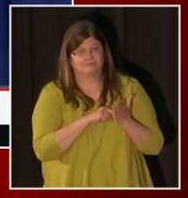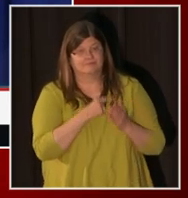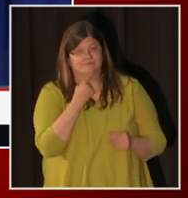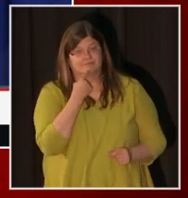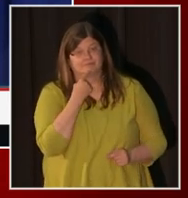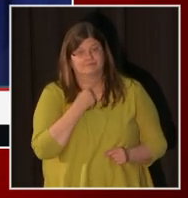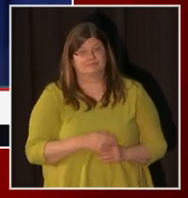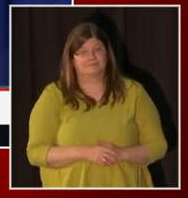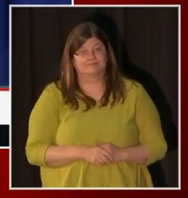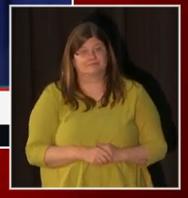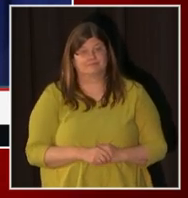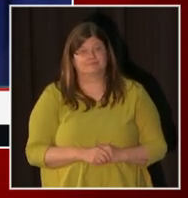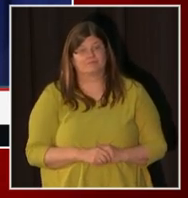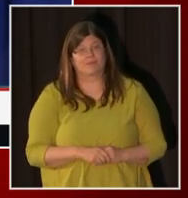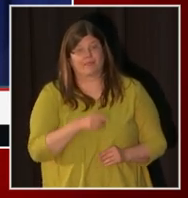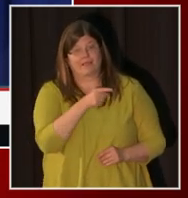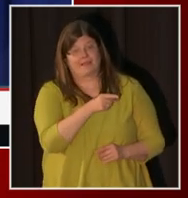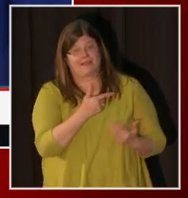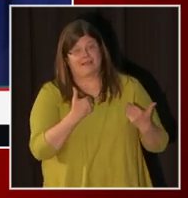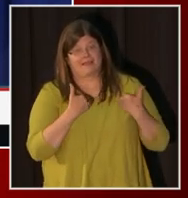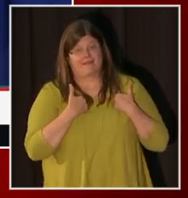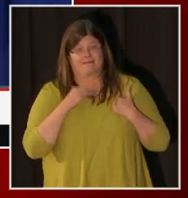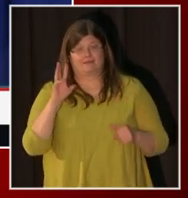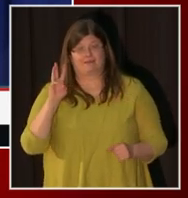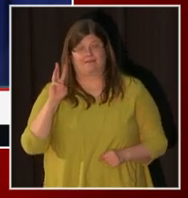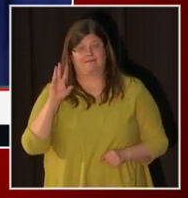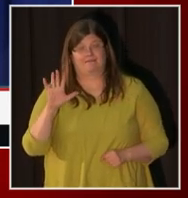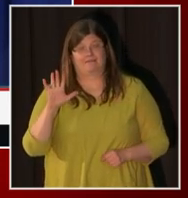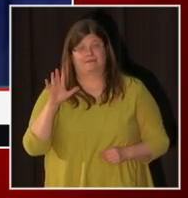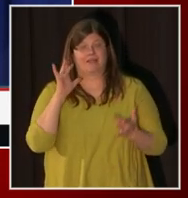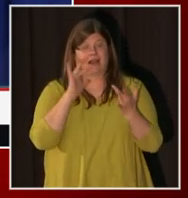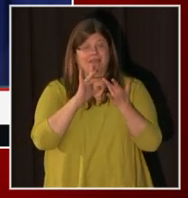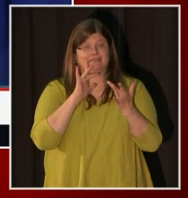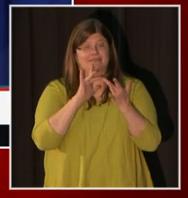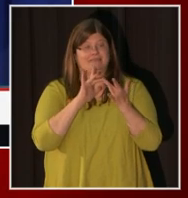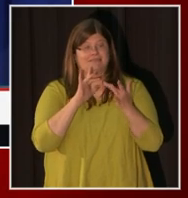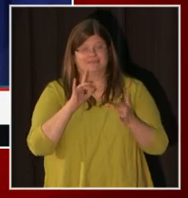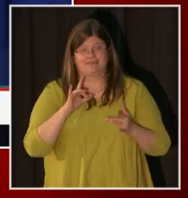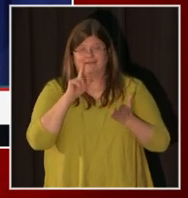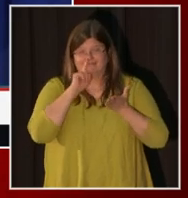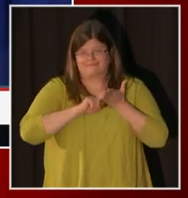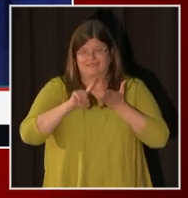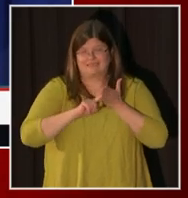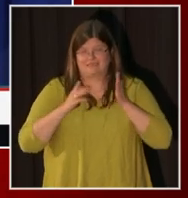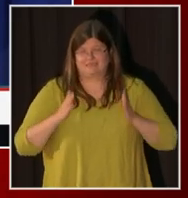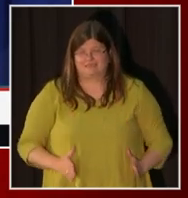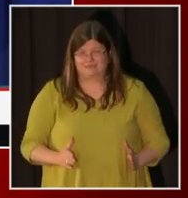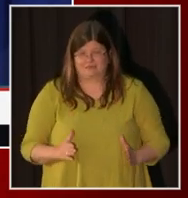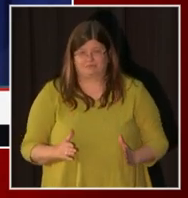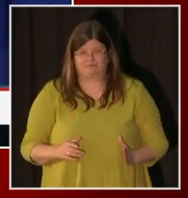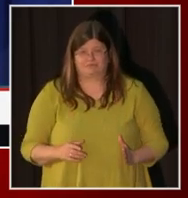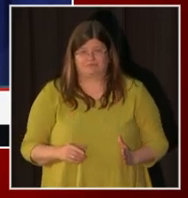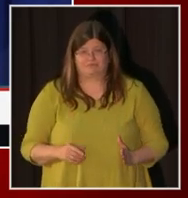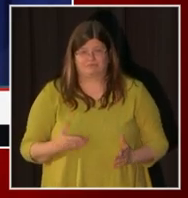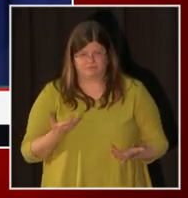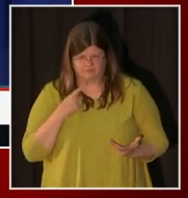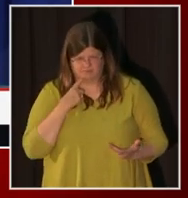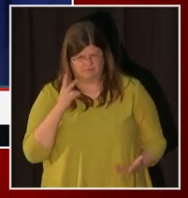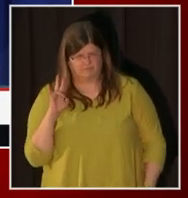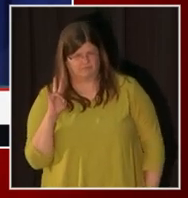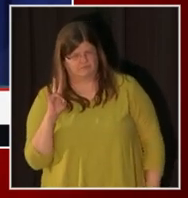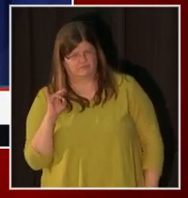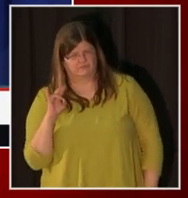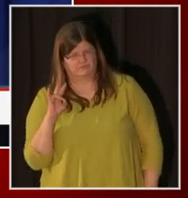contract tracers and about 70% of confirmed cases have been traced. Can Dr. Nesbitt or even Dr.